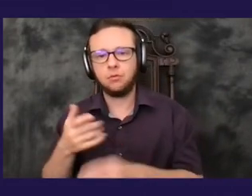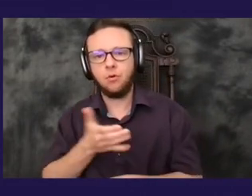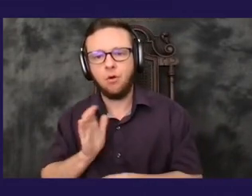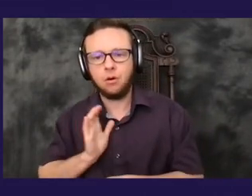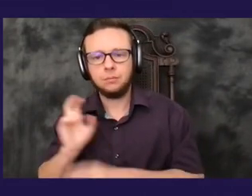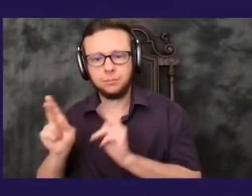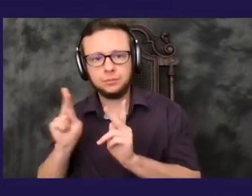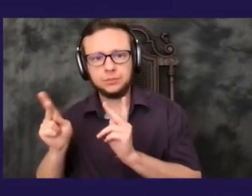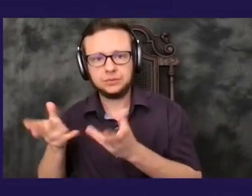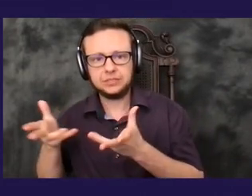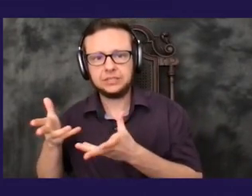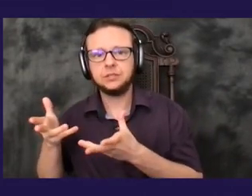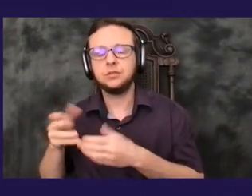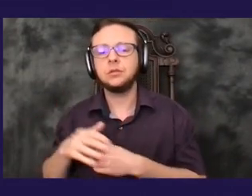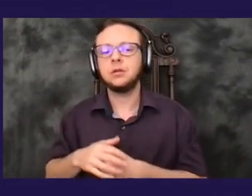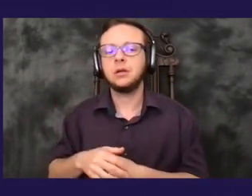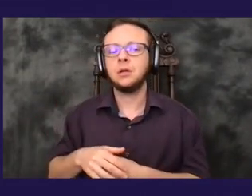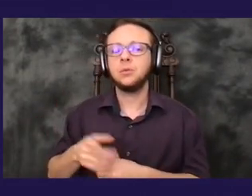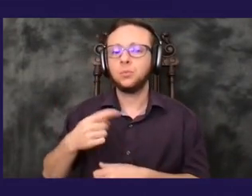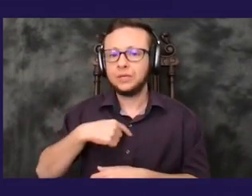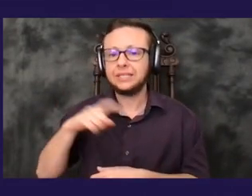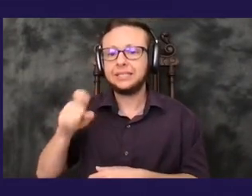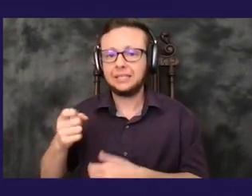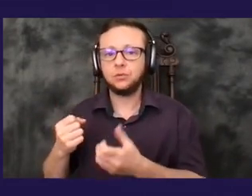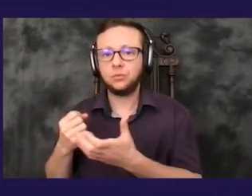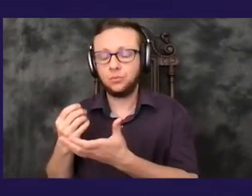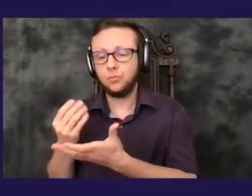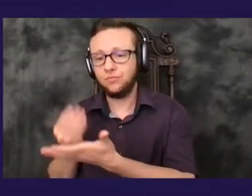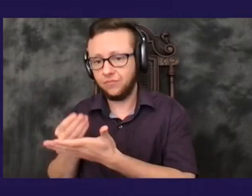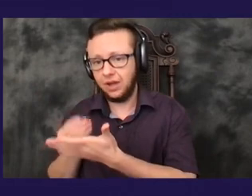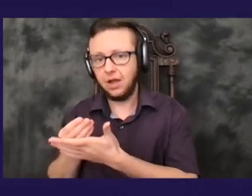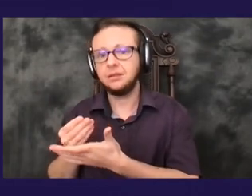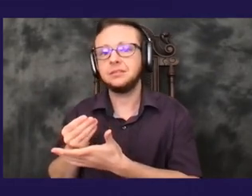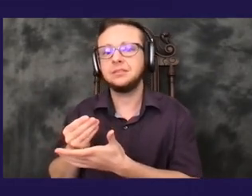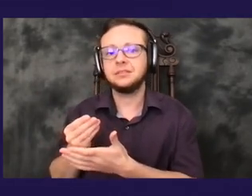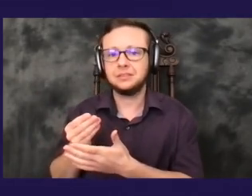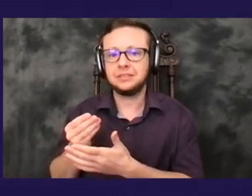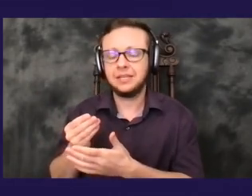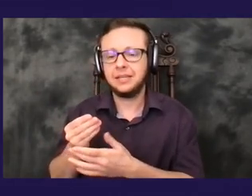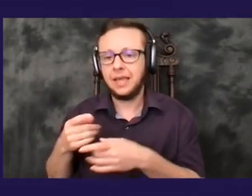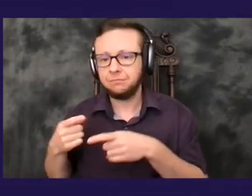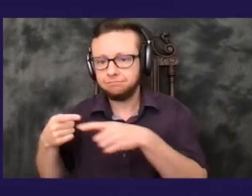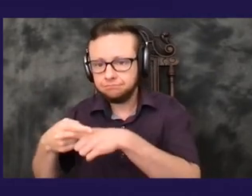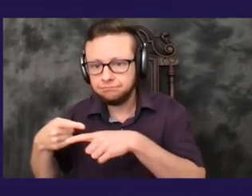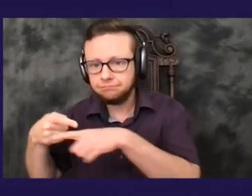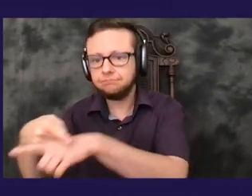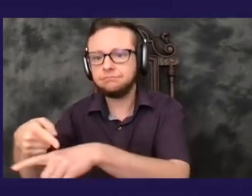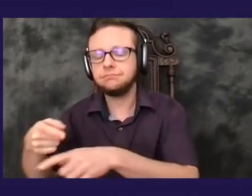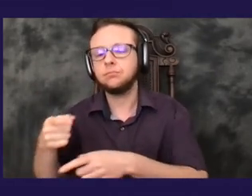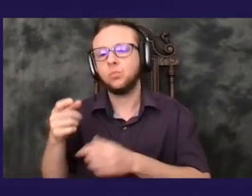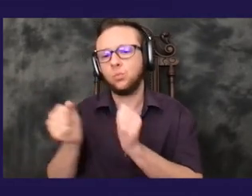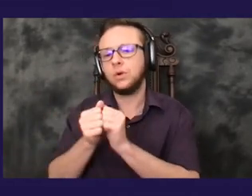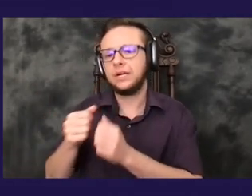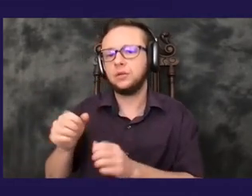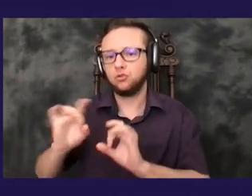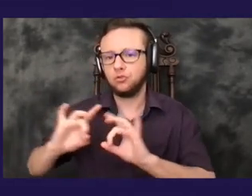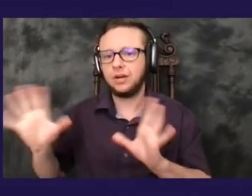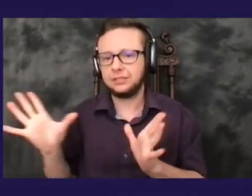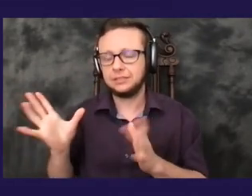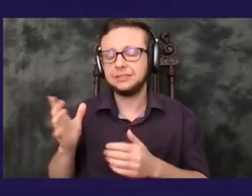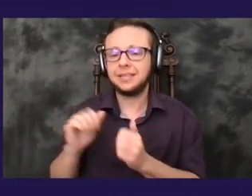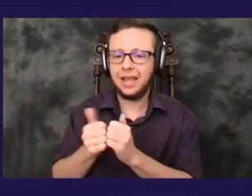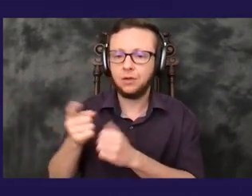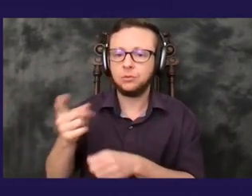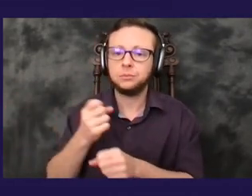we need to fund the interstices between crises, because that is how you prepare for